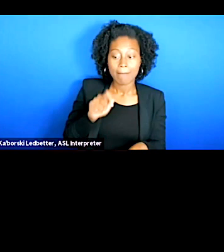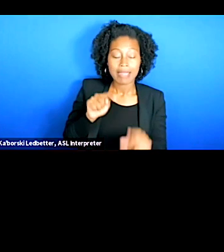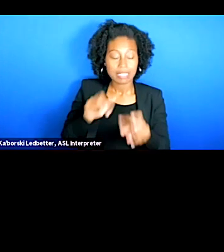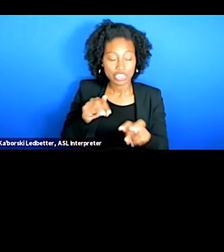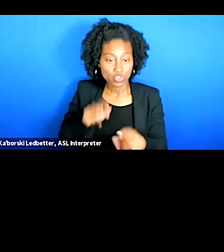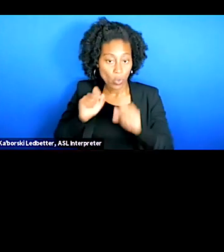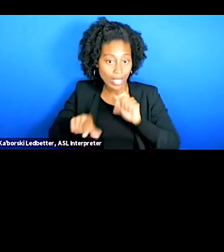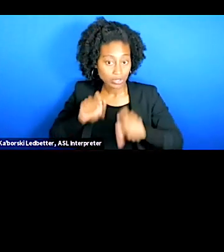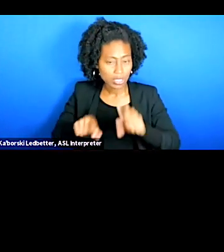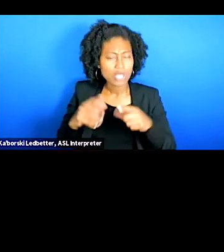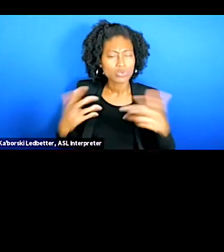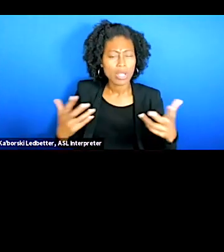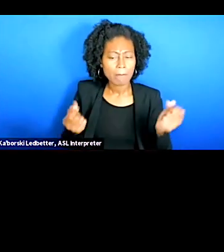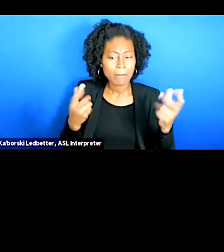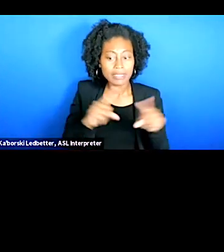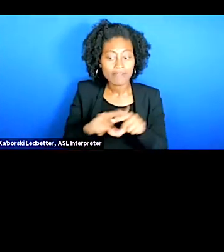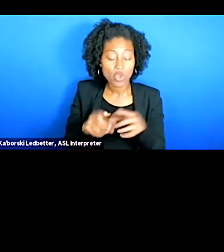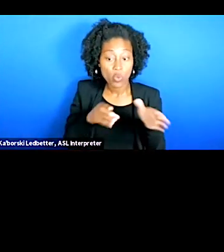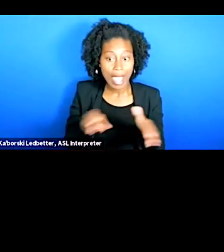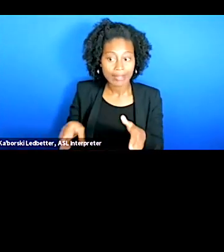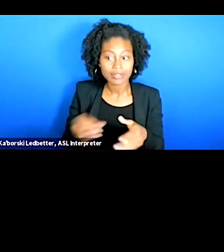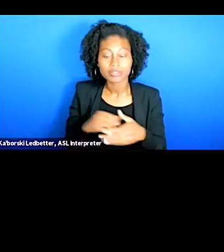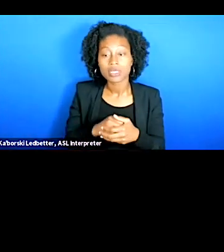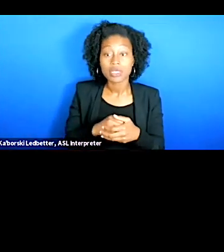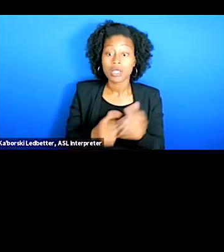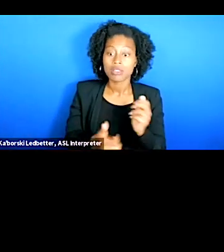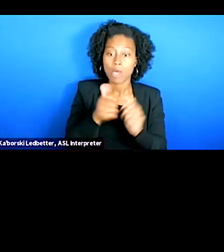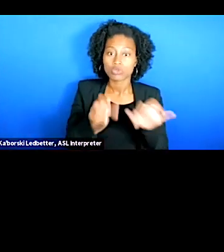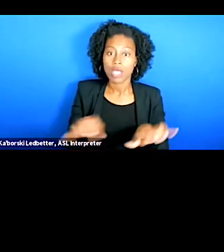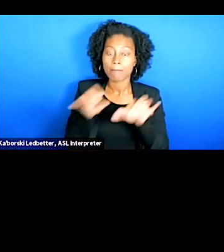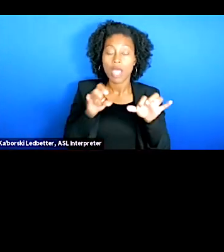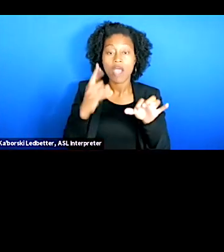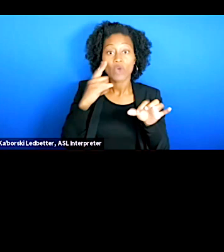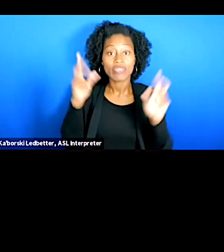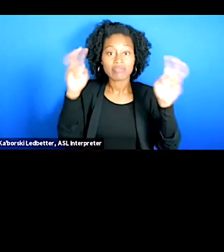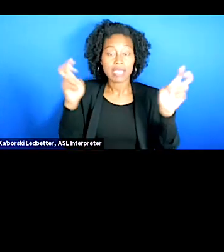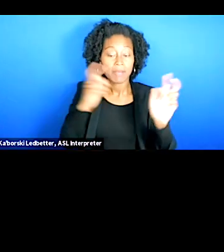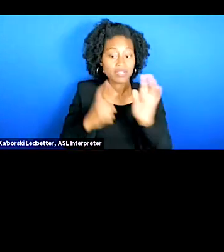organize metasynthesis findings, but the most common are by the themes identified